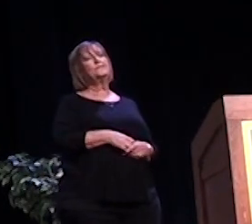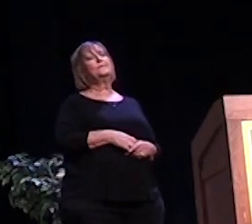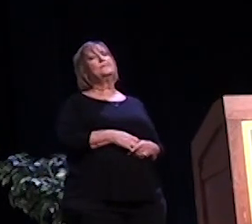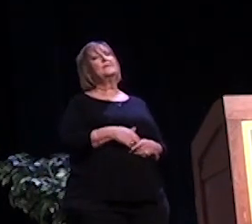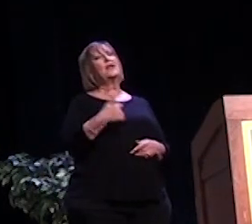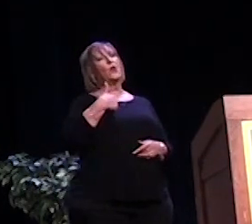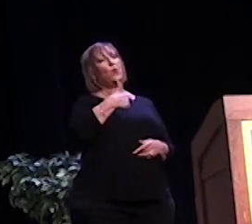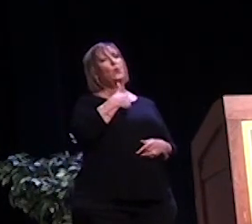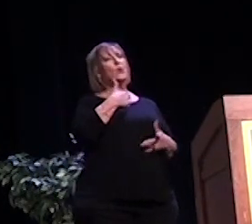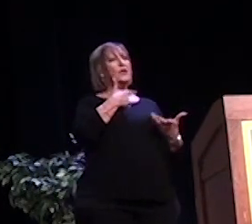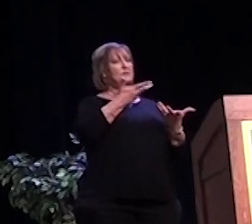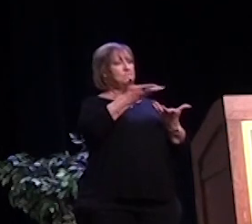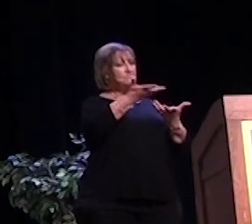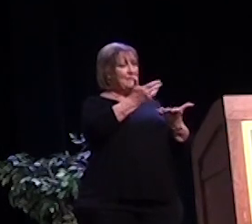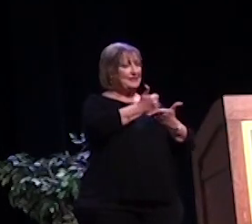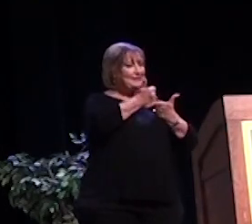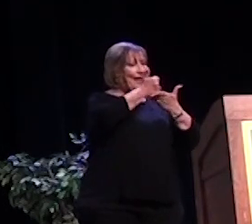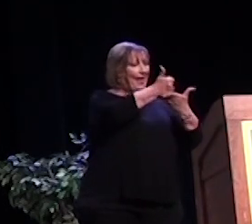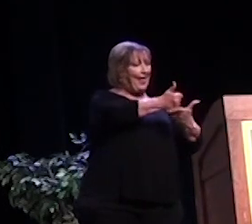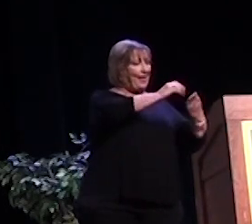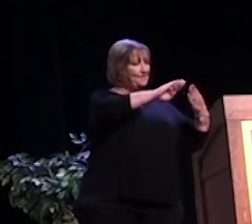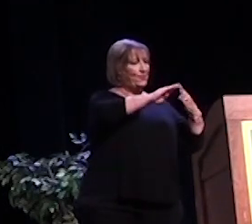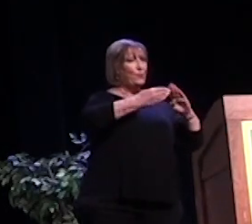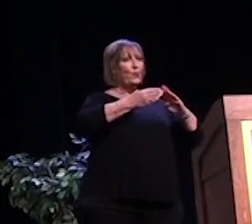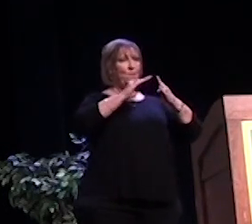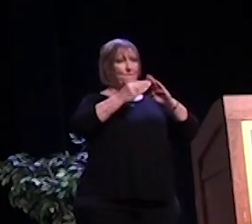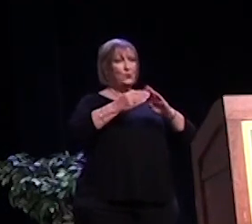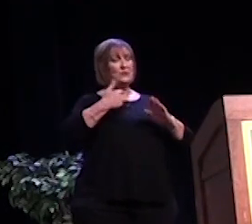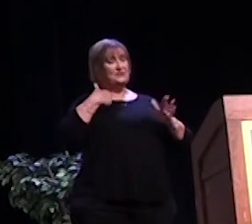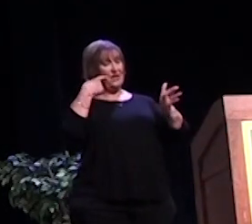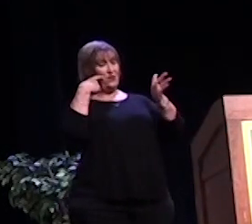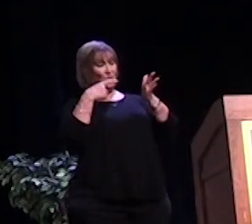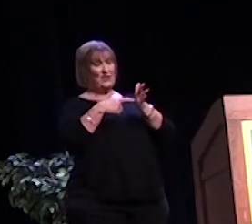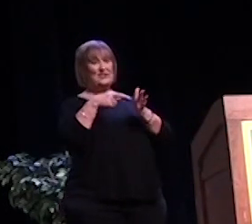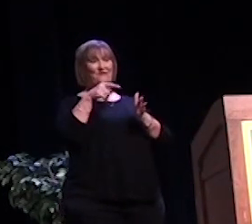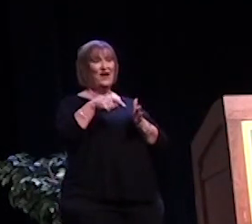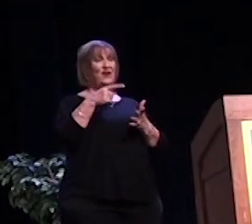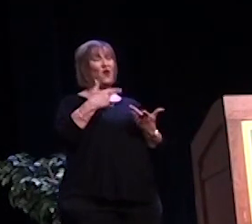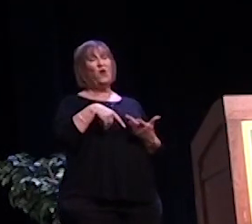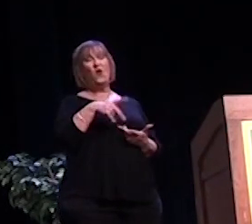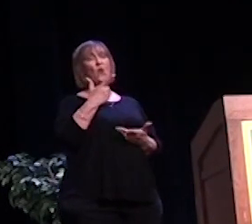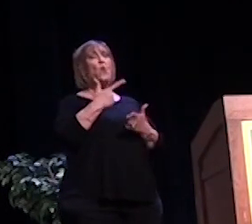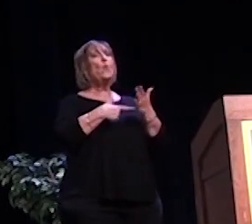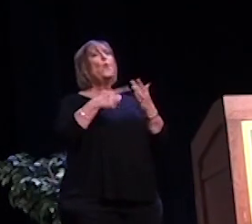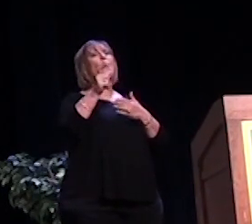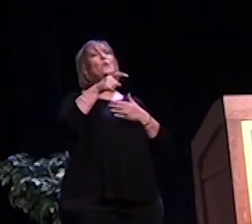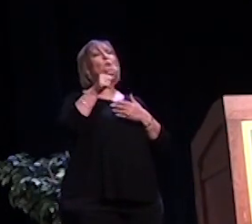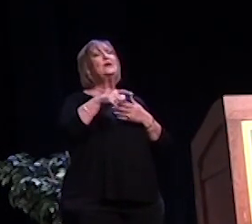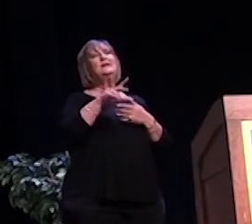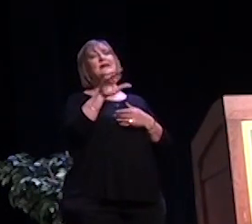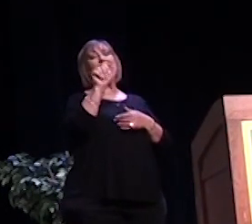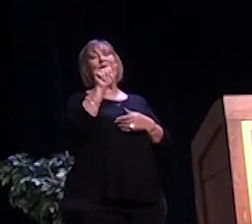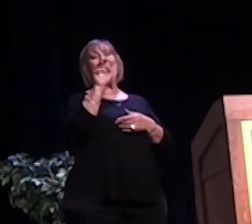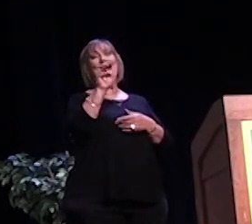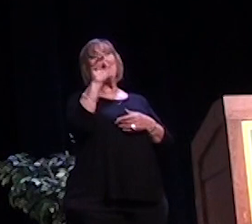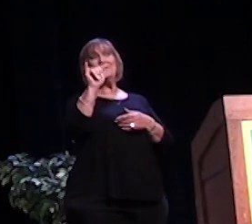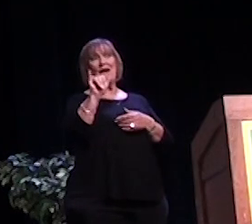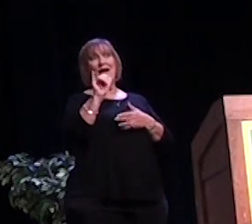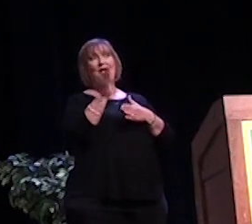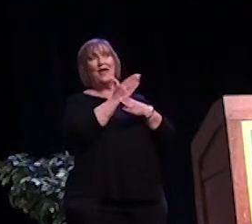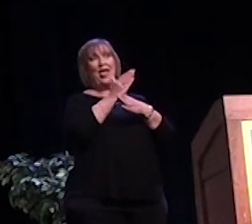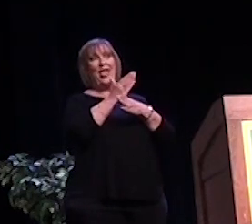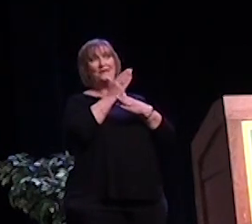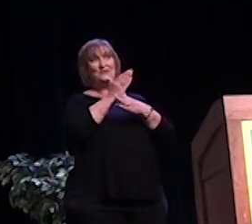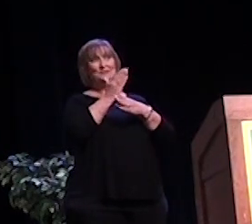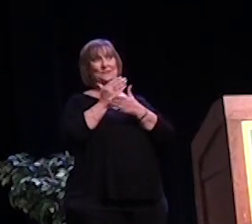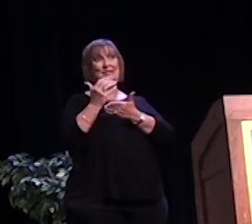to look at. That's where we're really working with community, really find out what the need is. If it's 60% AMI, is it 80% AMI? Where is the